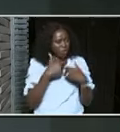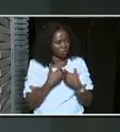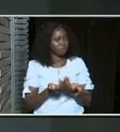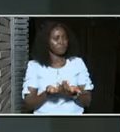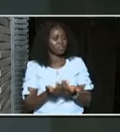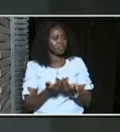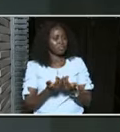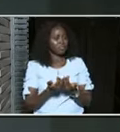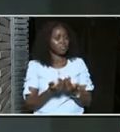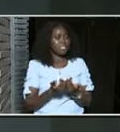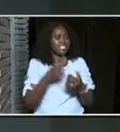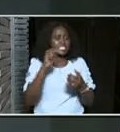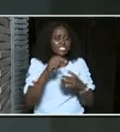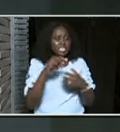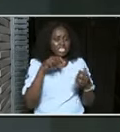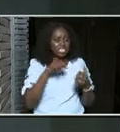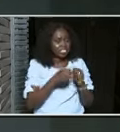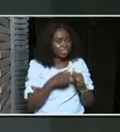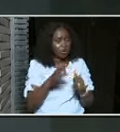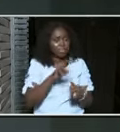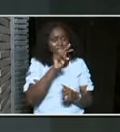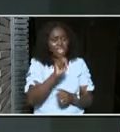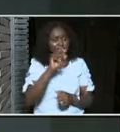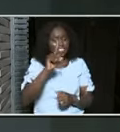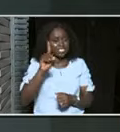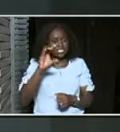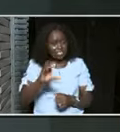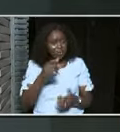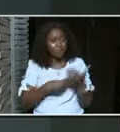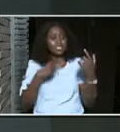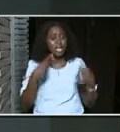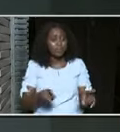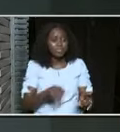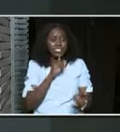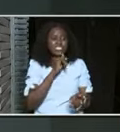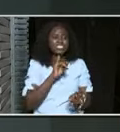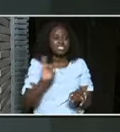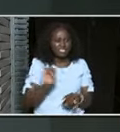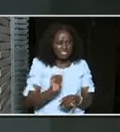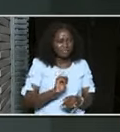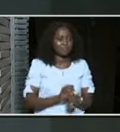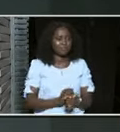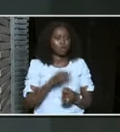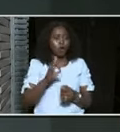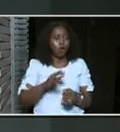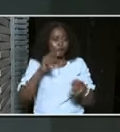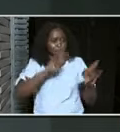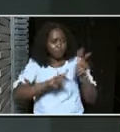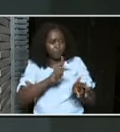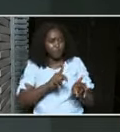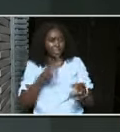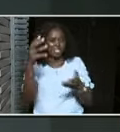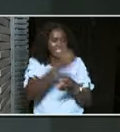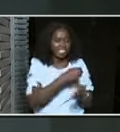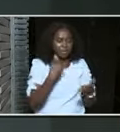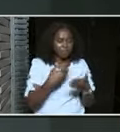we had. The issue of NDDC, what happened, is exactly this issue of people taking money